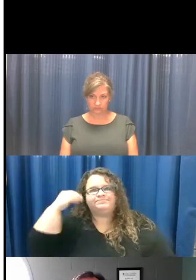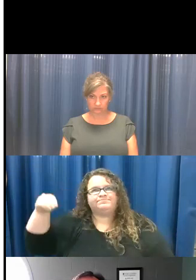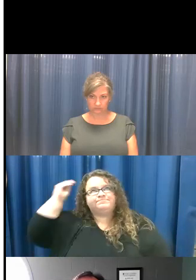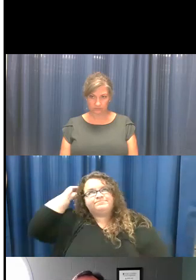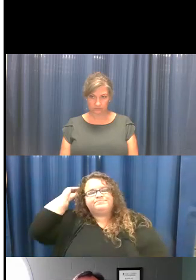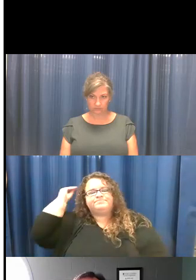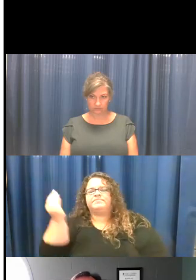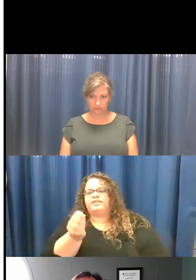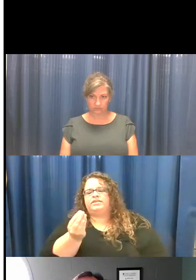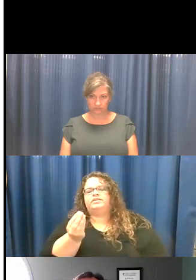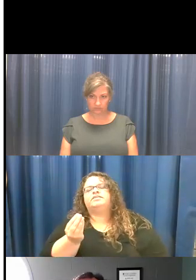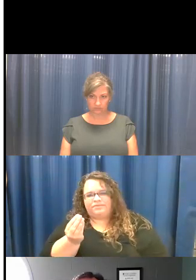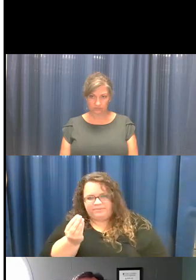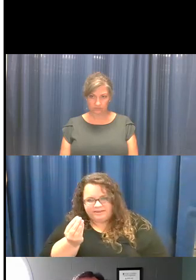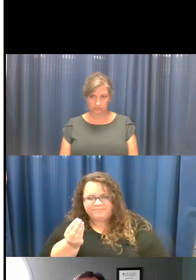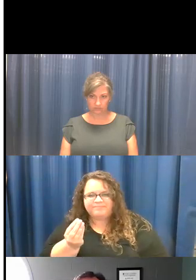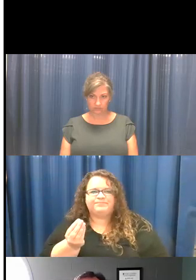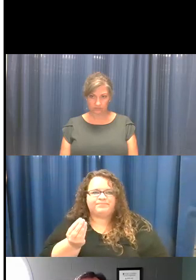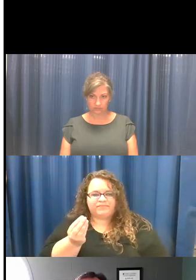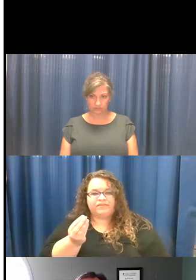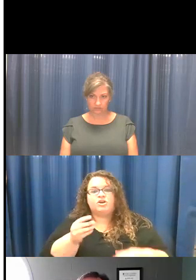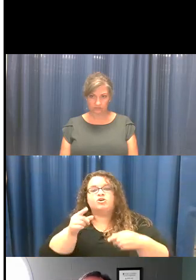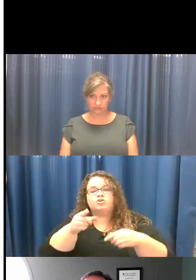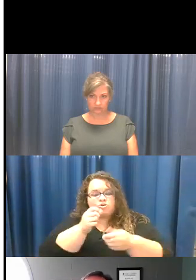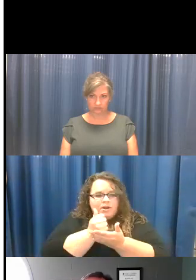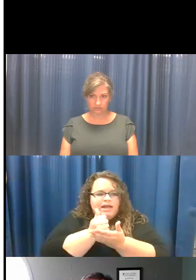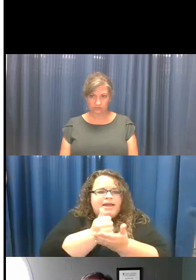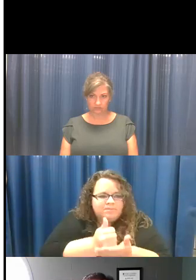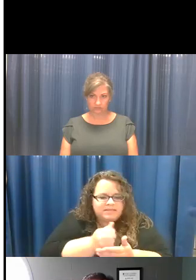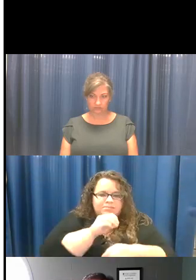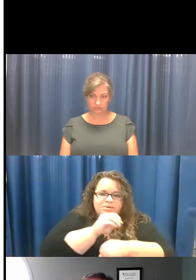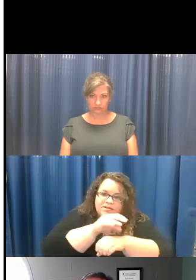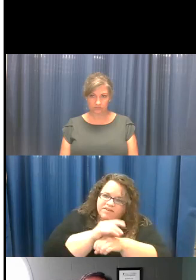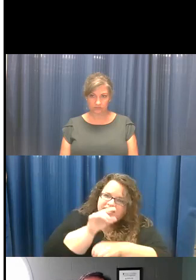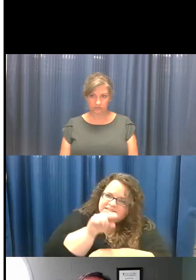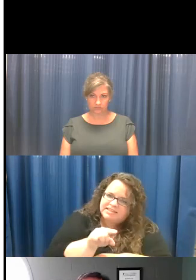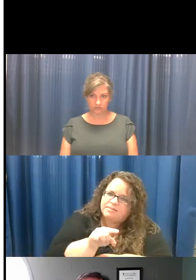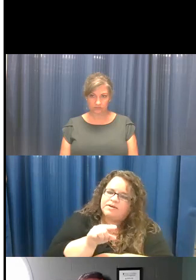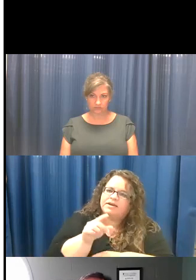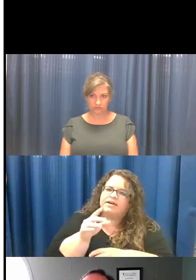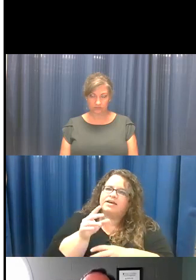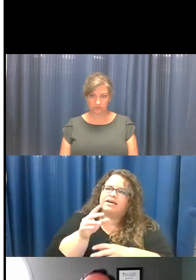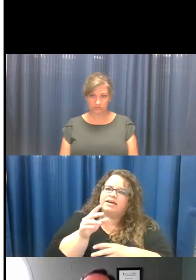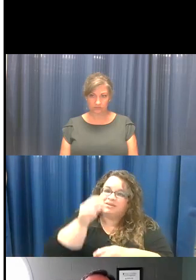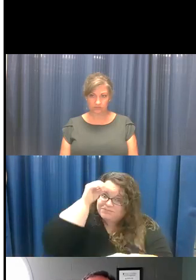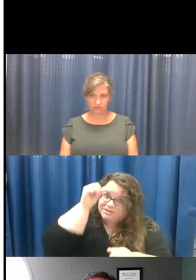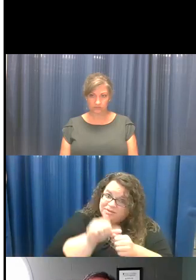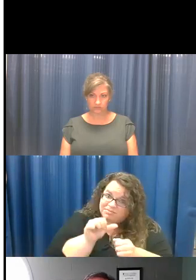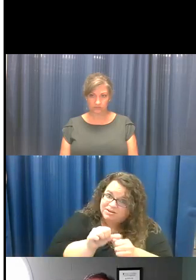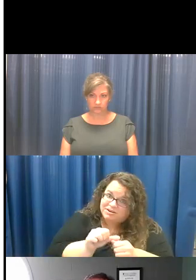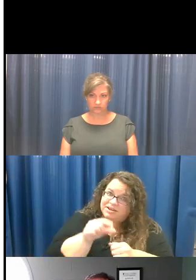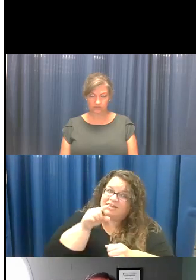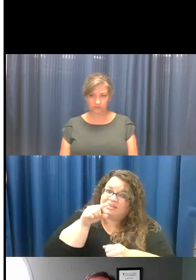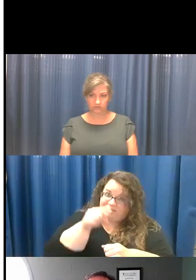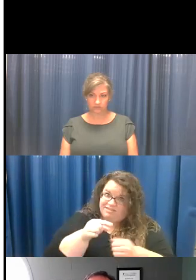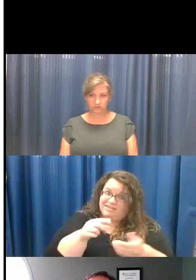encouraging them and helping them get the help they need on campus, recall that they've got through this